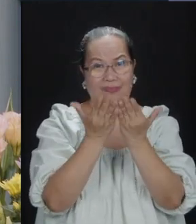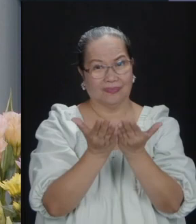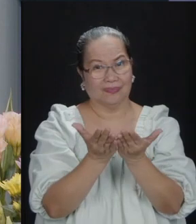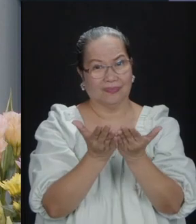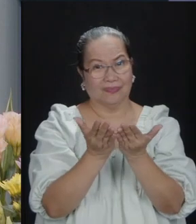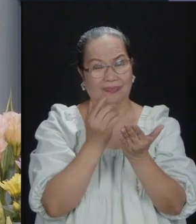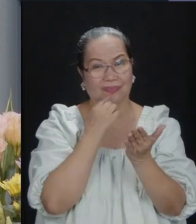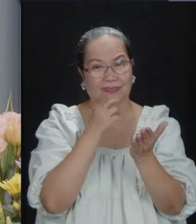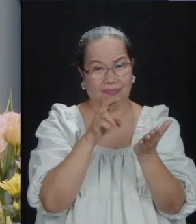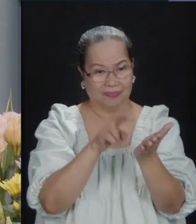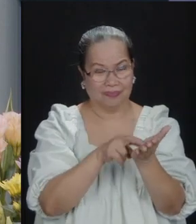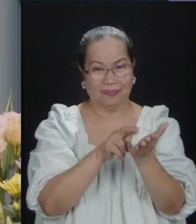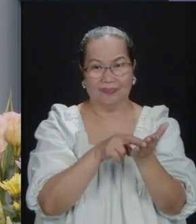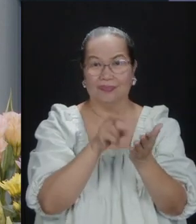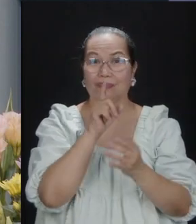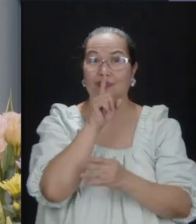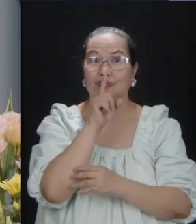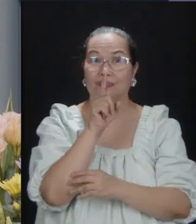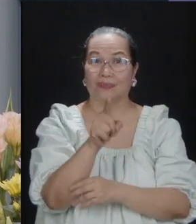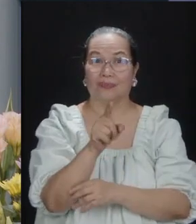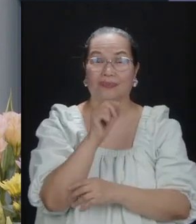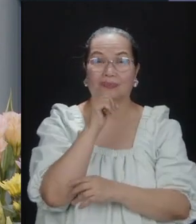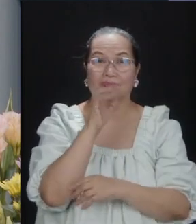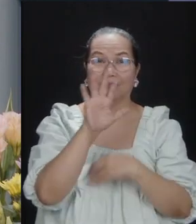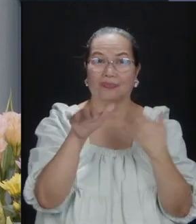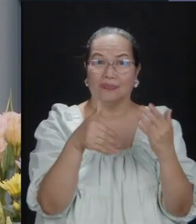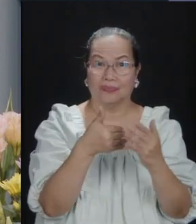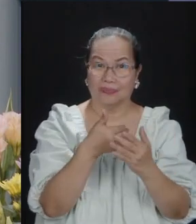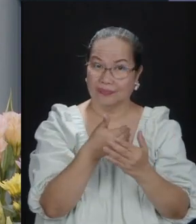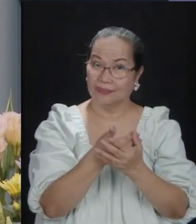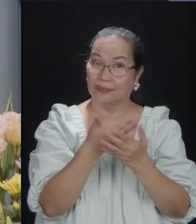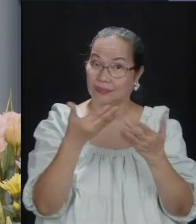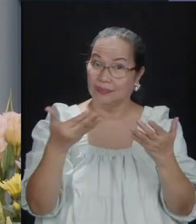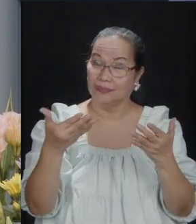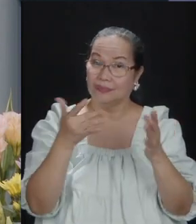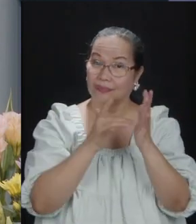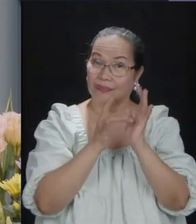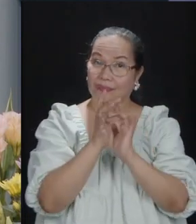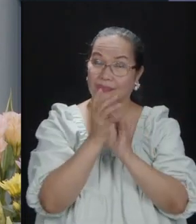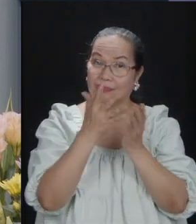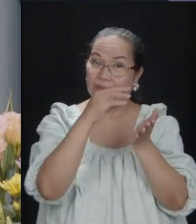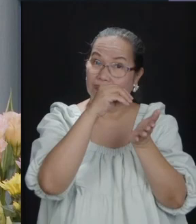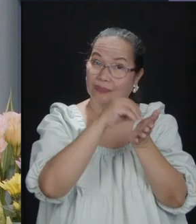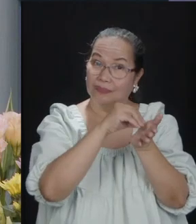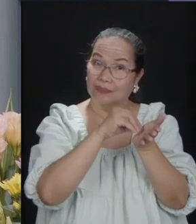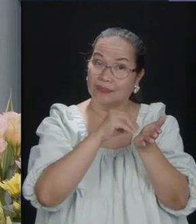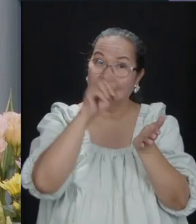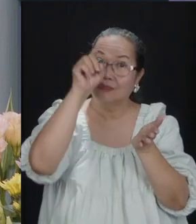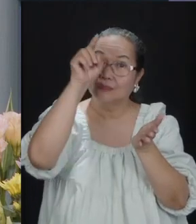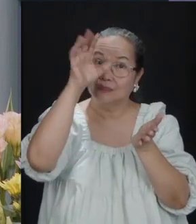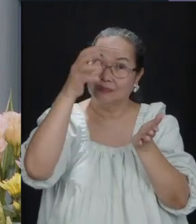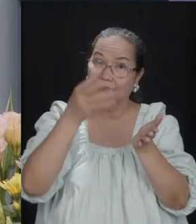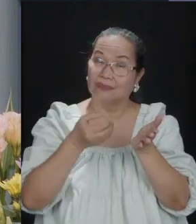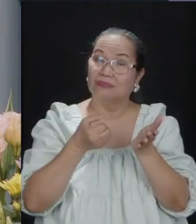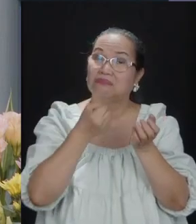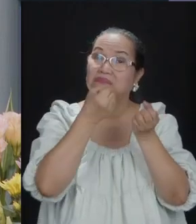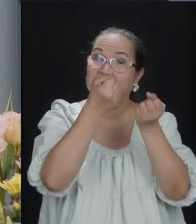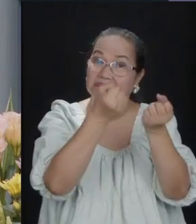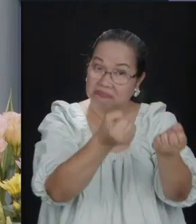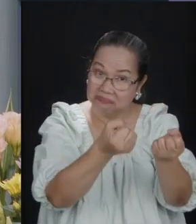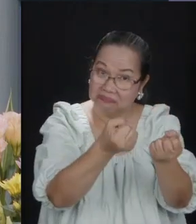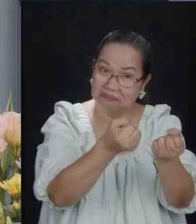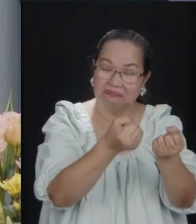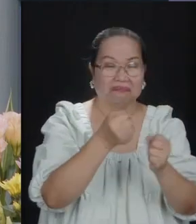all that the Bible records is true, not everything that the Bible records, God endorses.